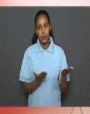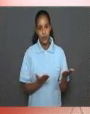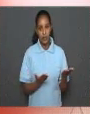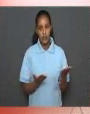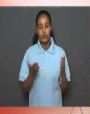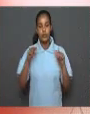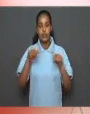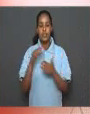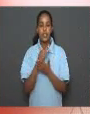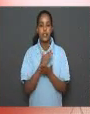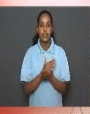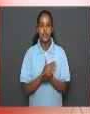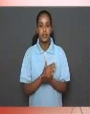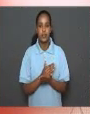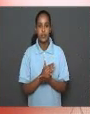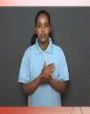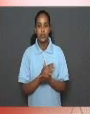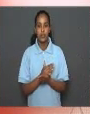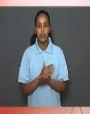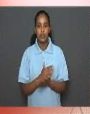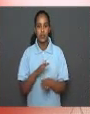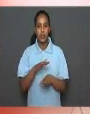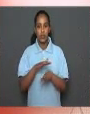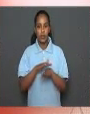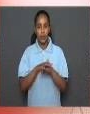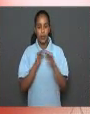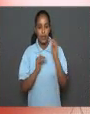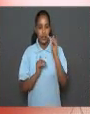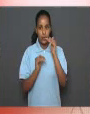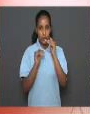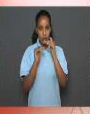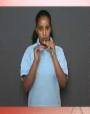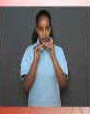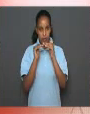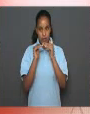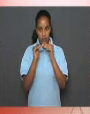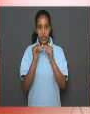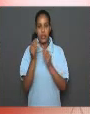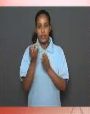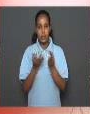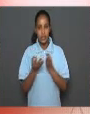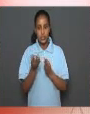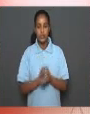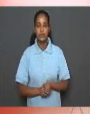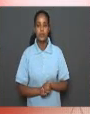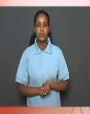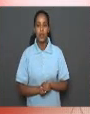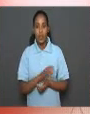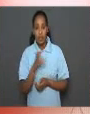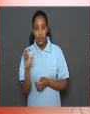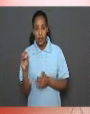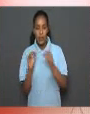Welcome to today's lesson on equilibrium expression